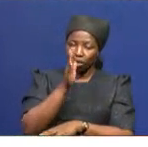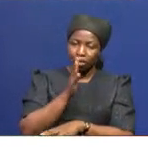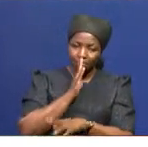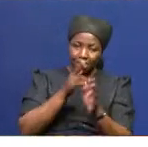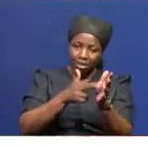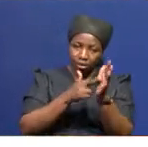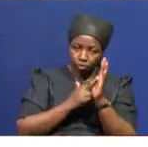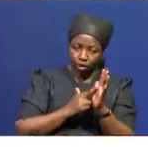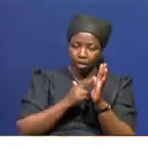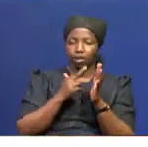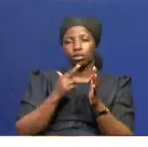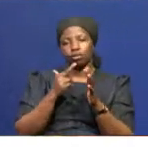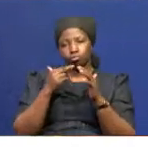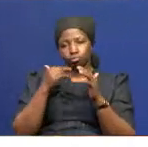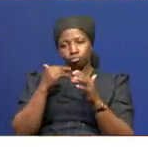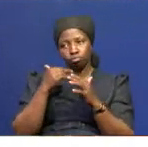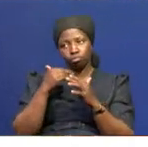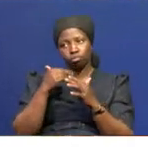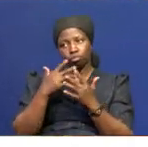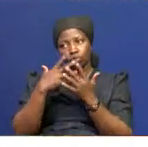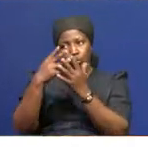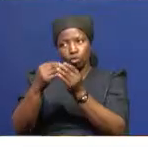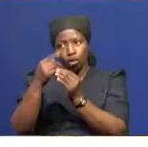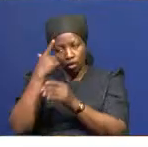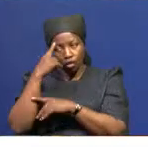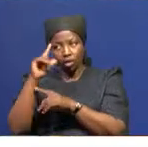to undertake minimum